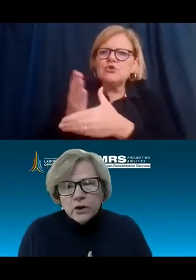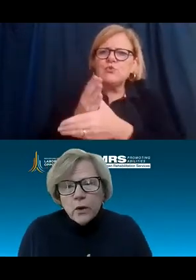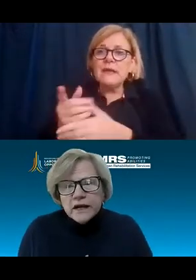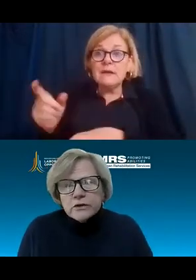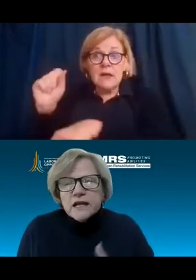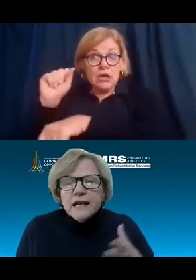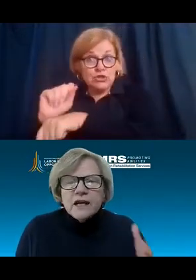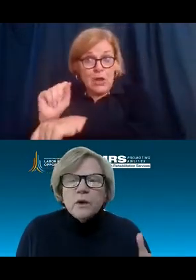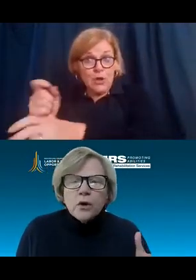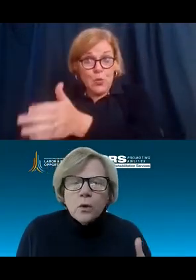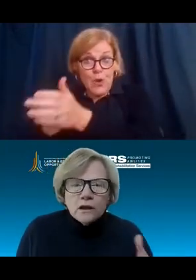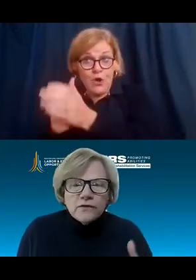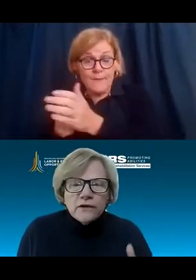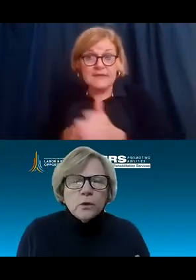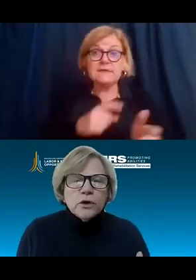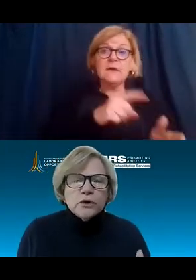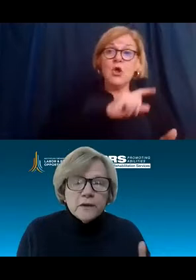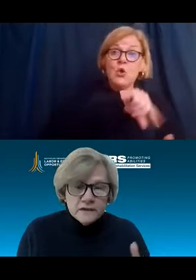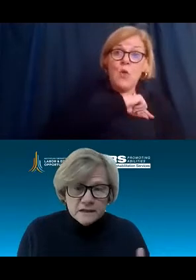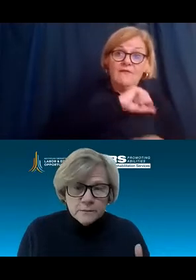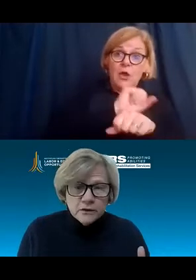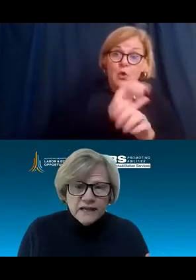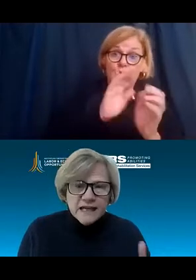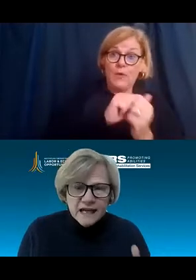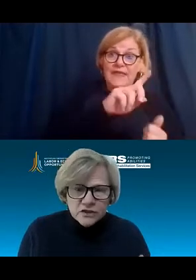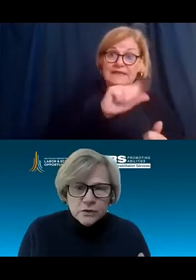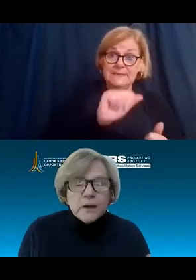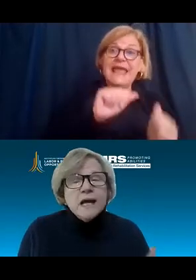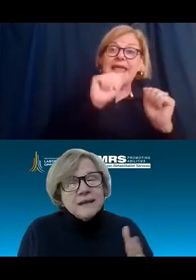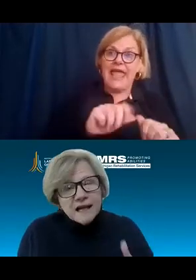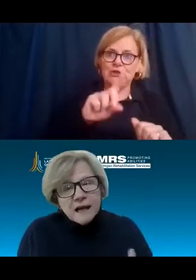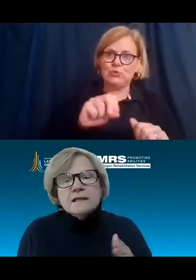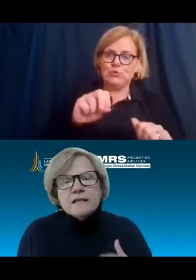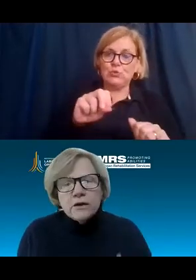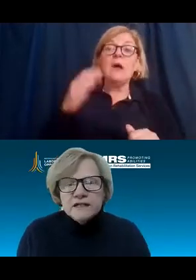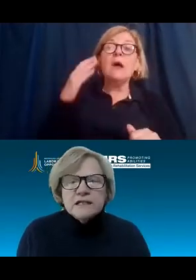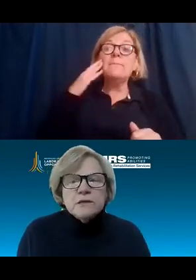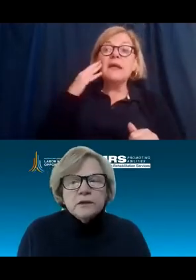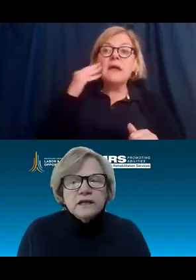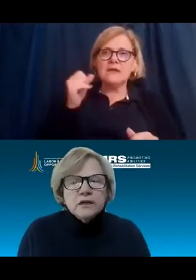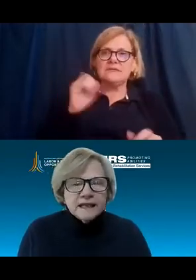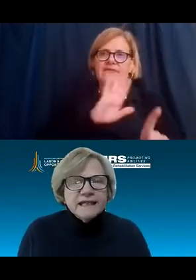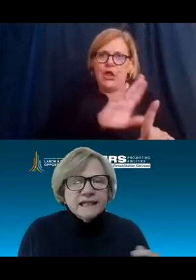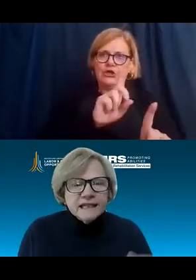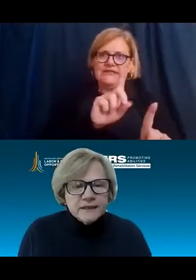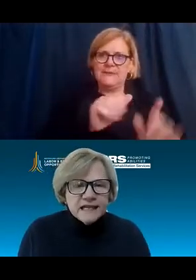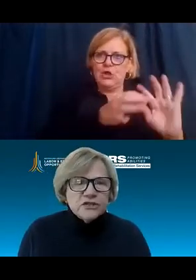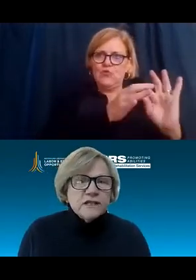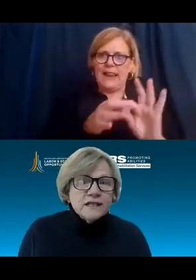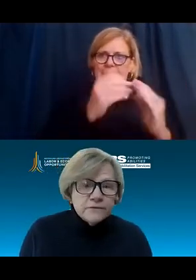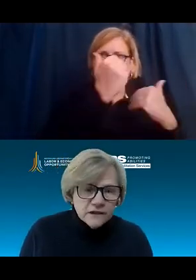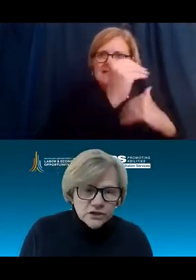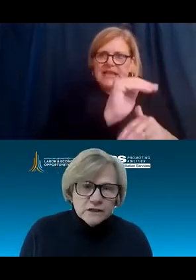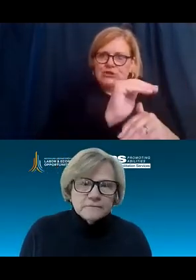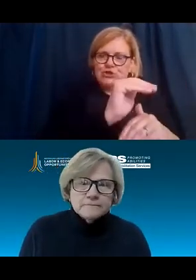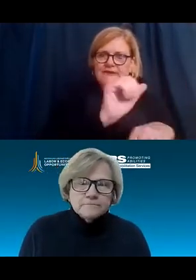job requires and what a qualified worker with a disability can do because of the disability-related limitations